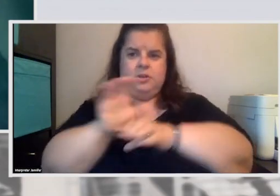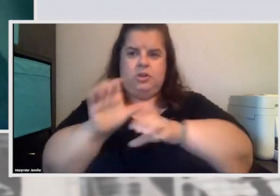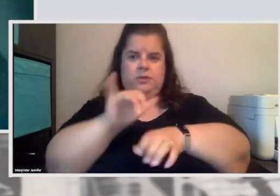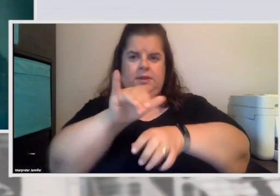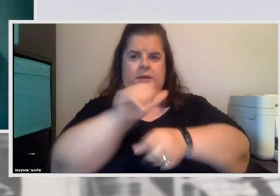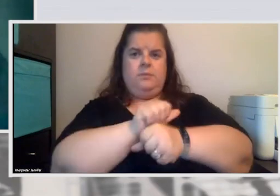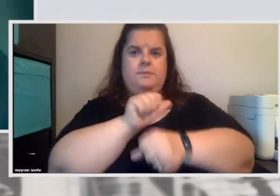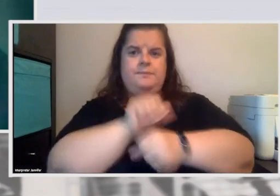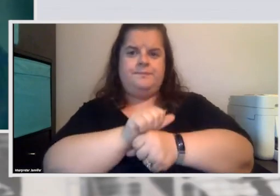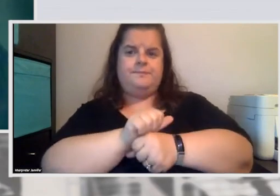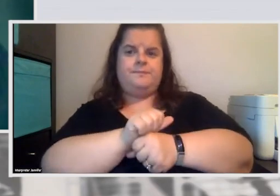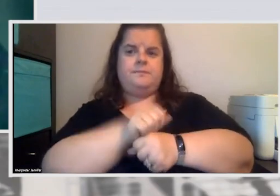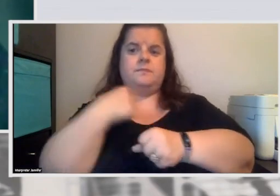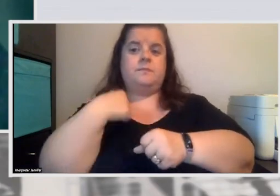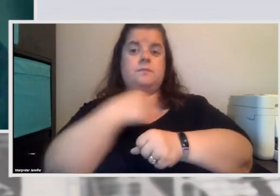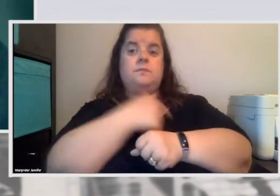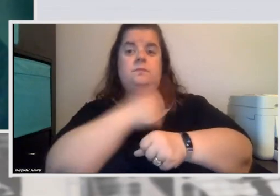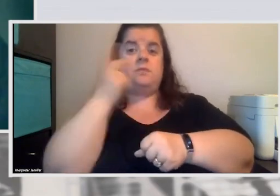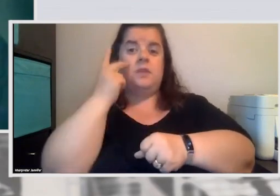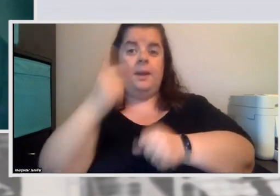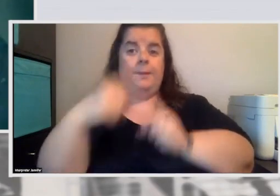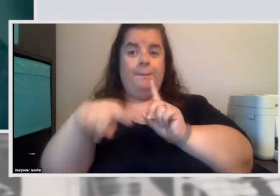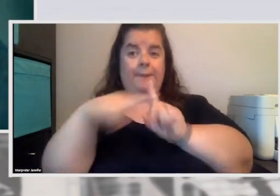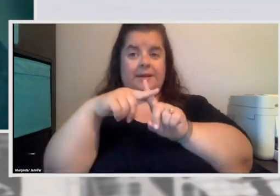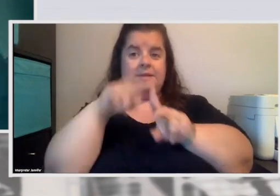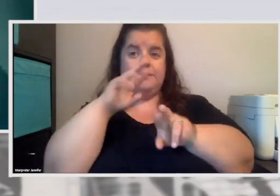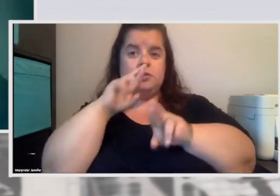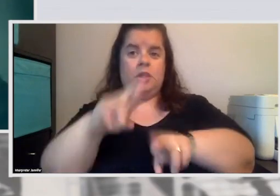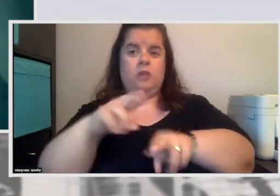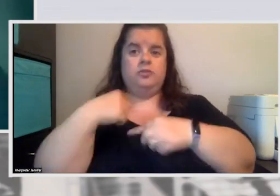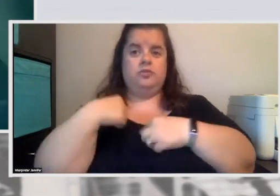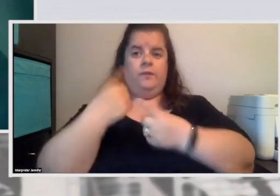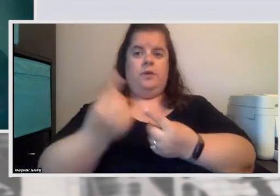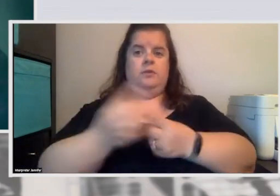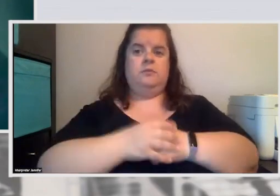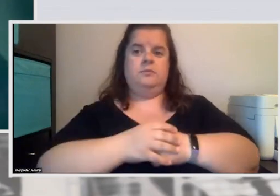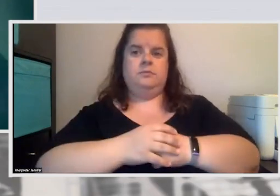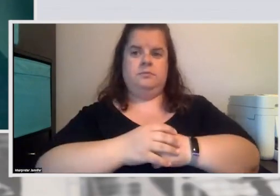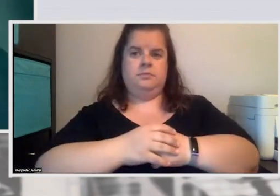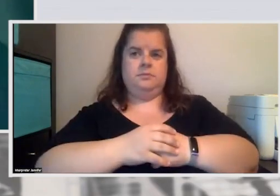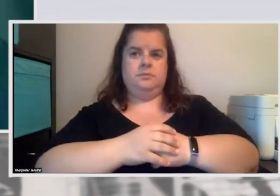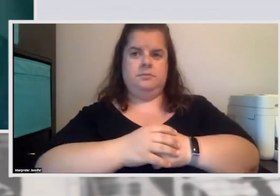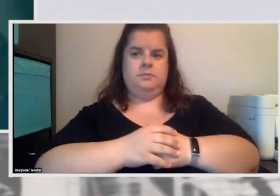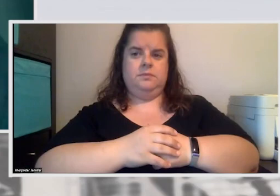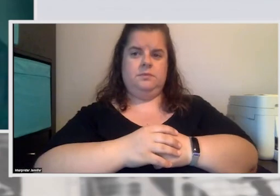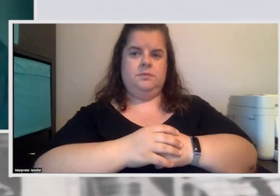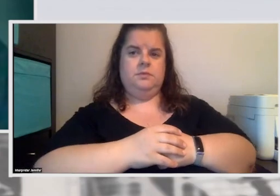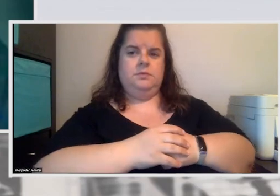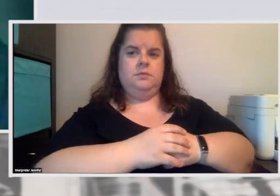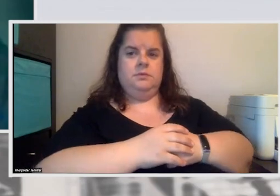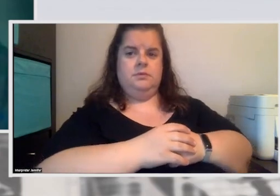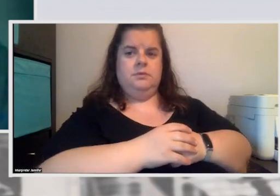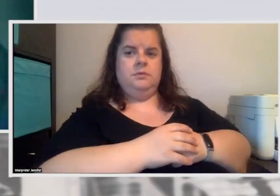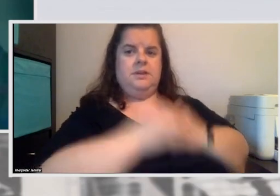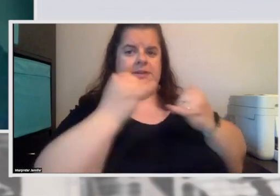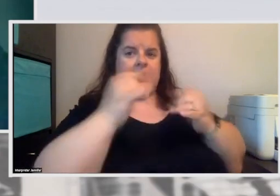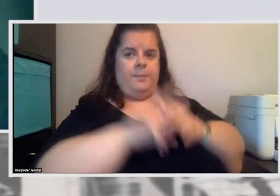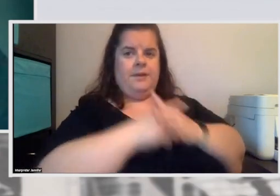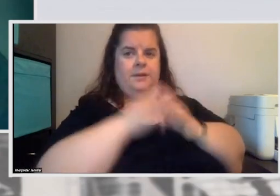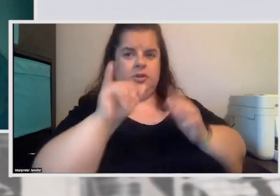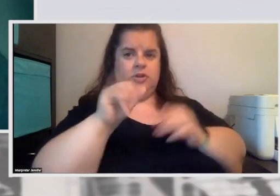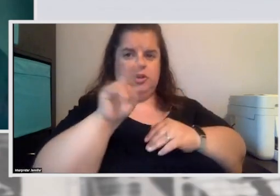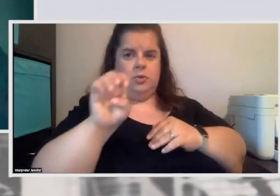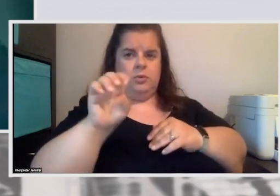we've seen pretty positive results so far. We're only, what is it? It's now the beginning of June. So I think